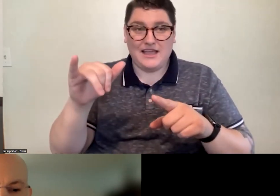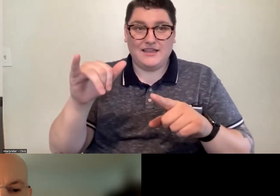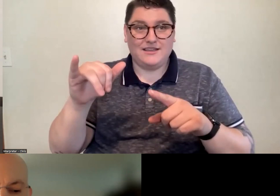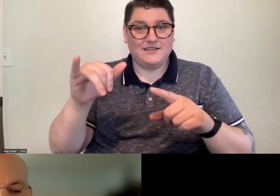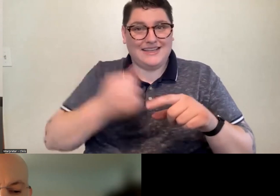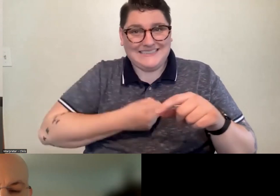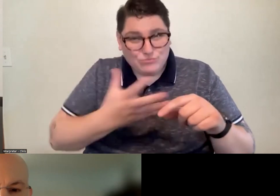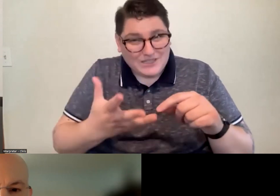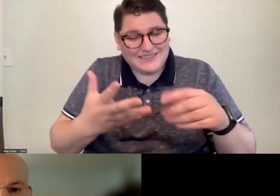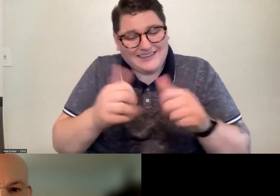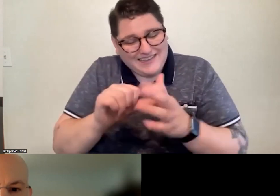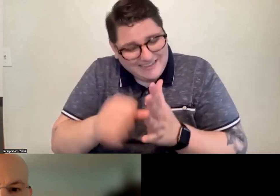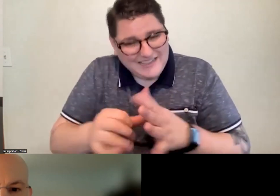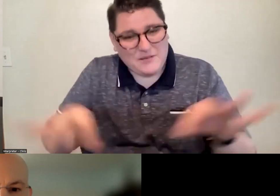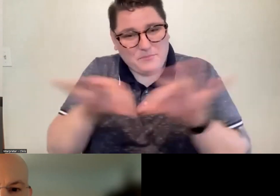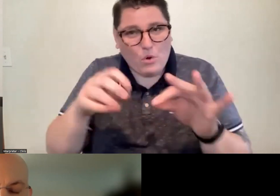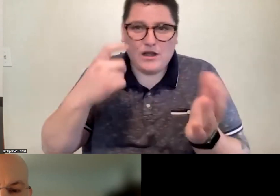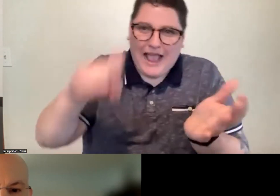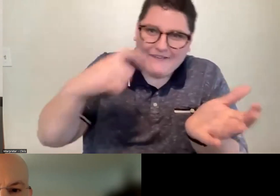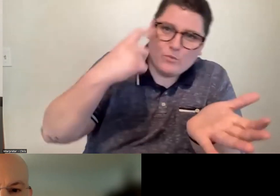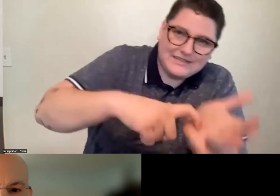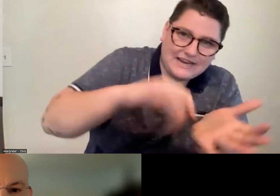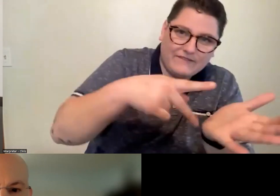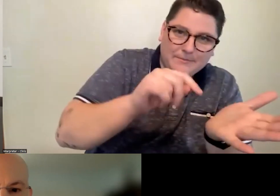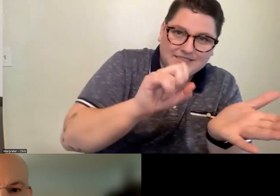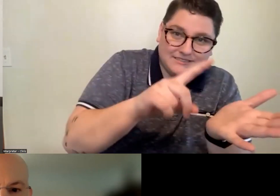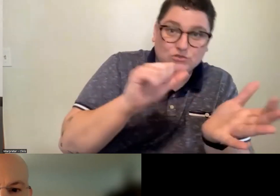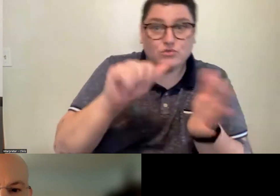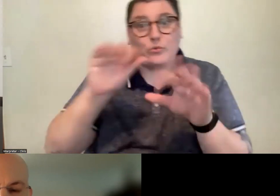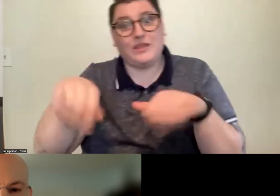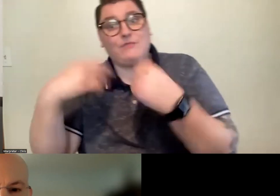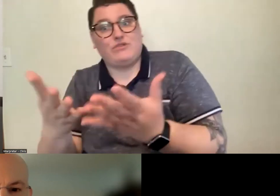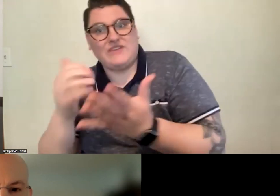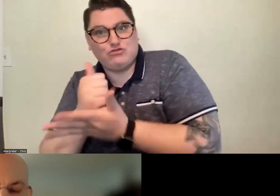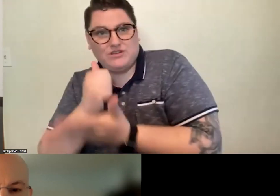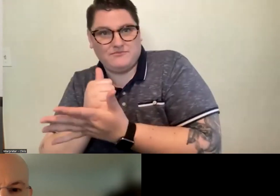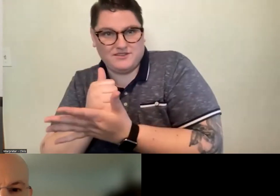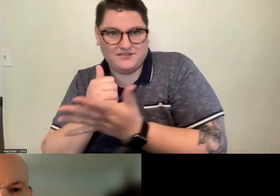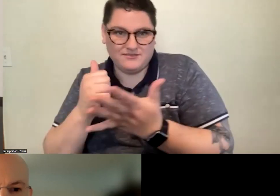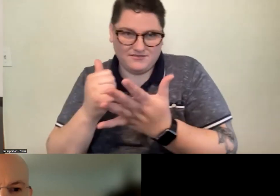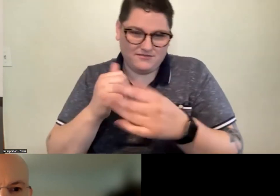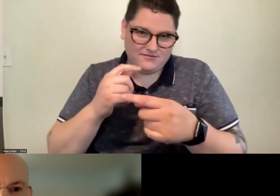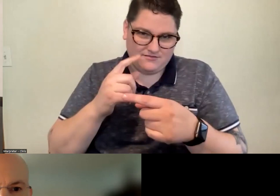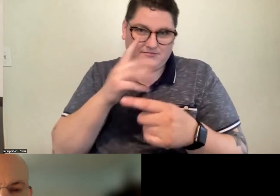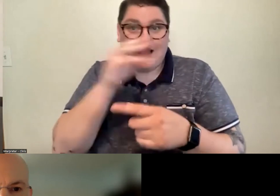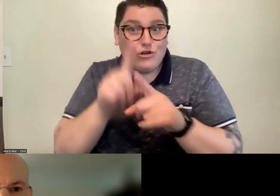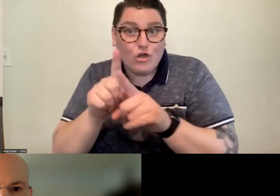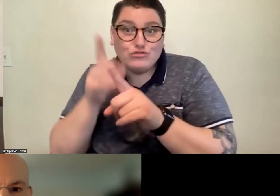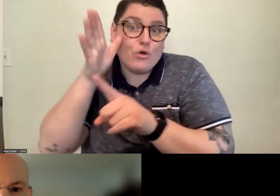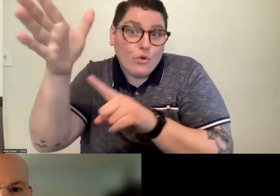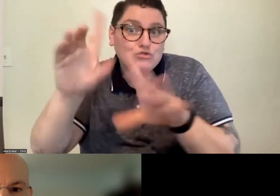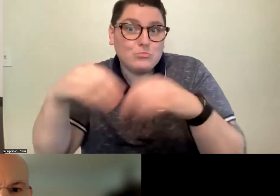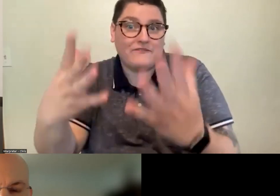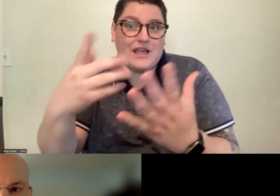of identifying PTSD in order to inform treatment, as well as down the road in order to provide trauma-specific